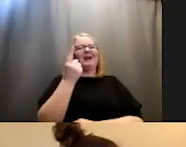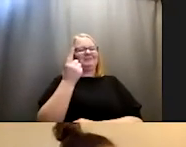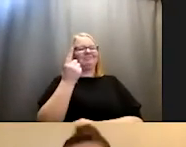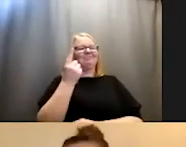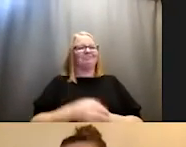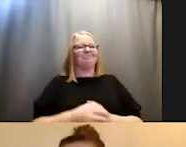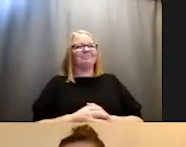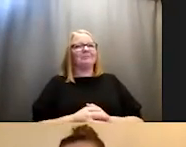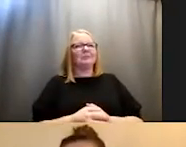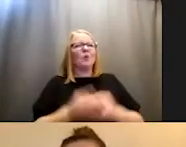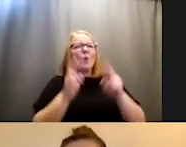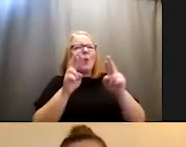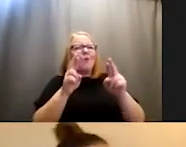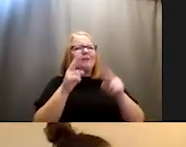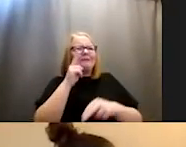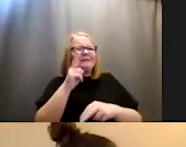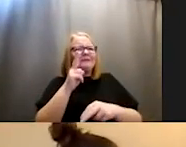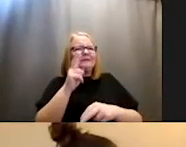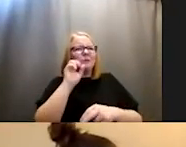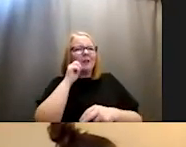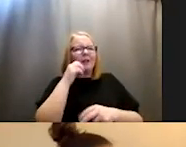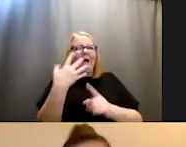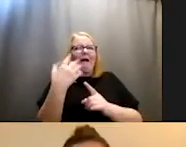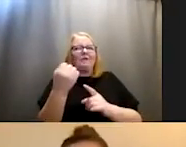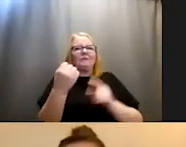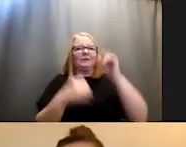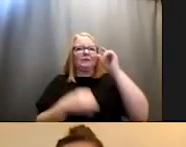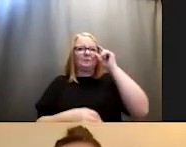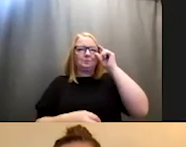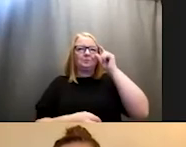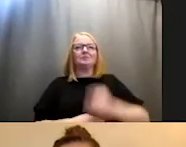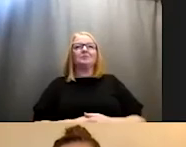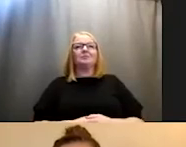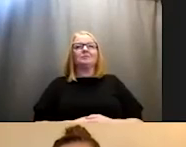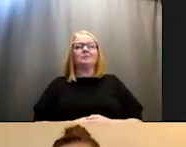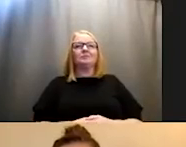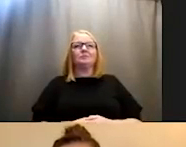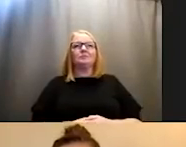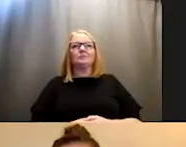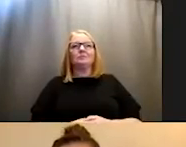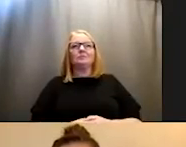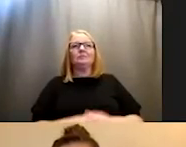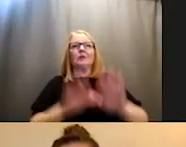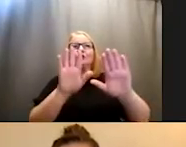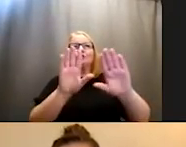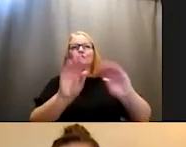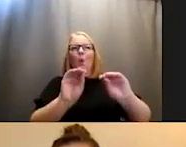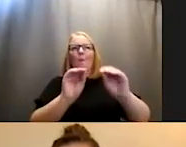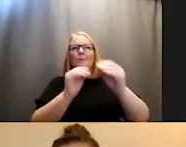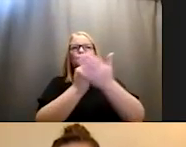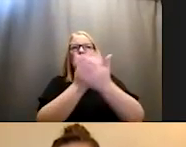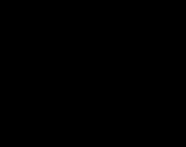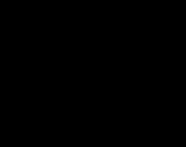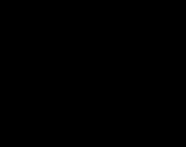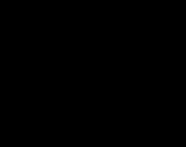have, hopefully you can see this. Maybe I'll try and stop sharing and then share